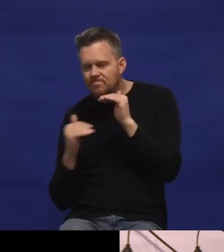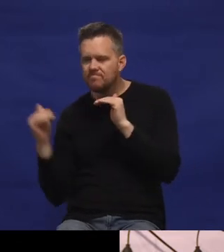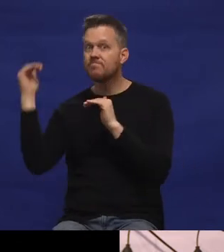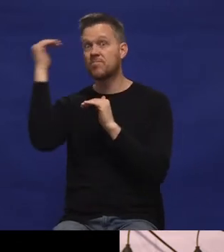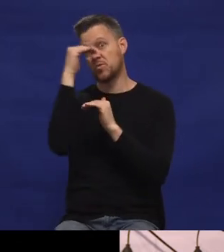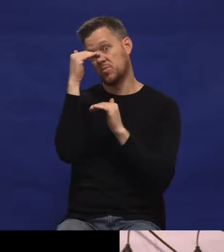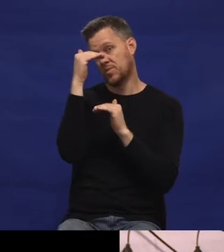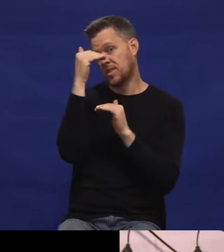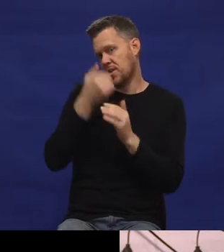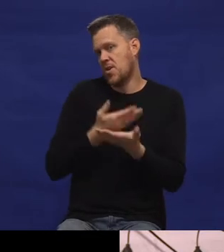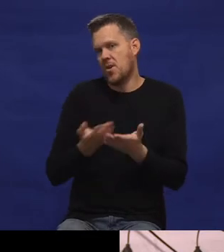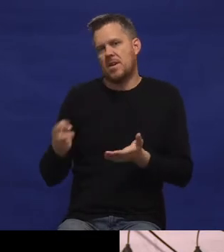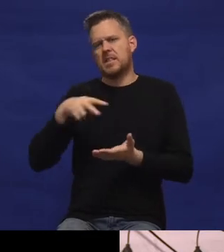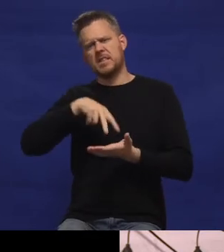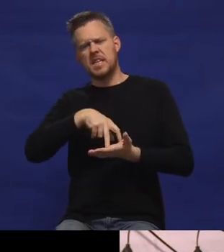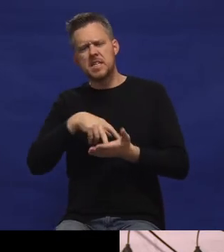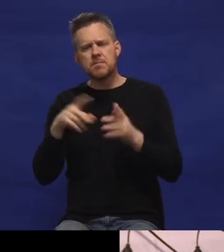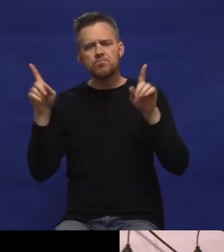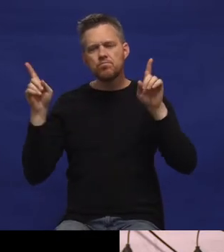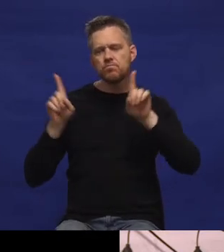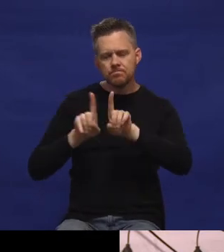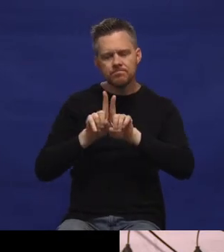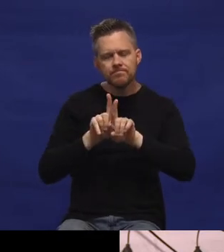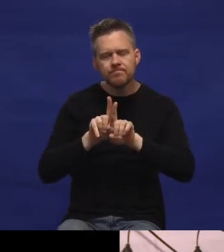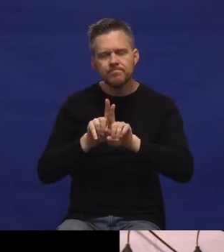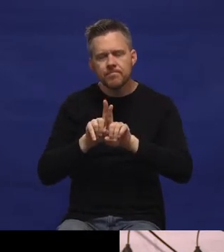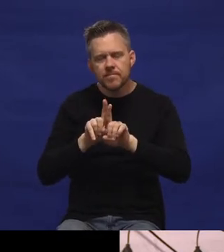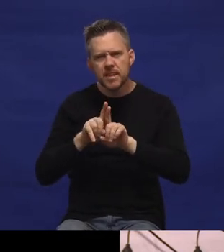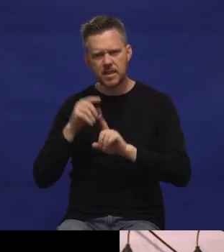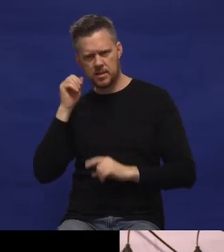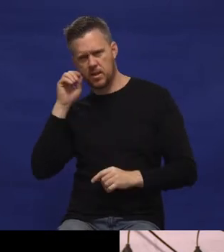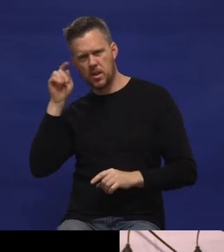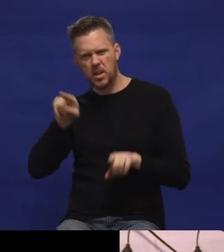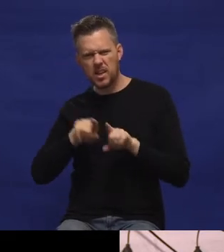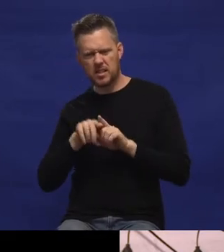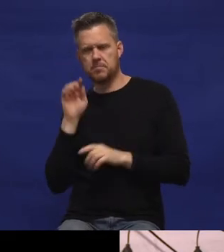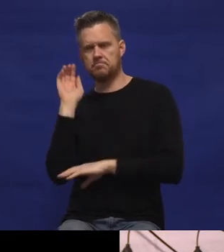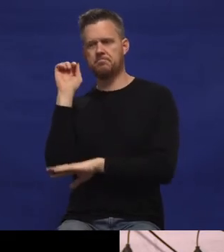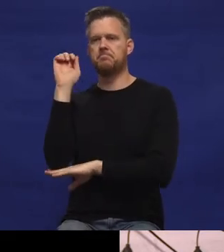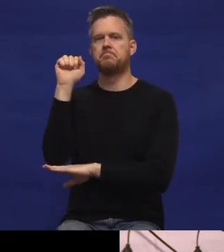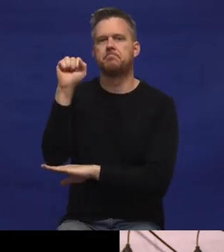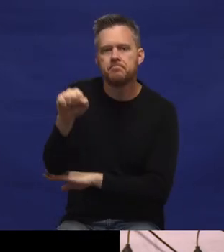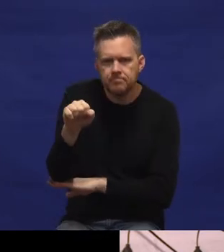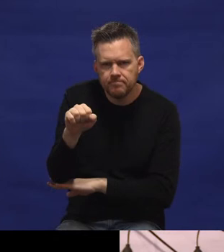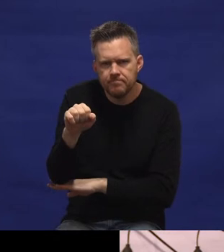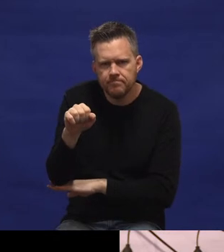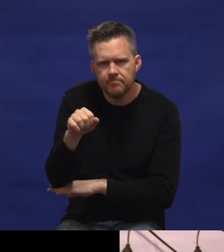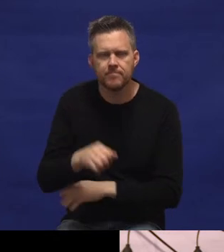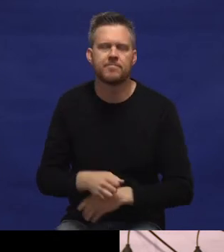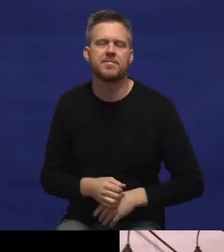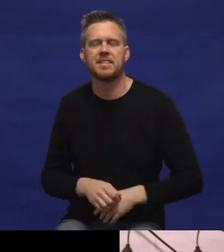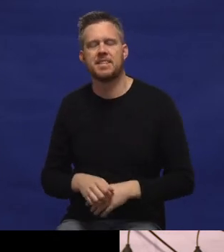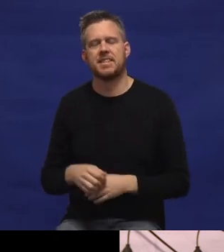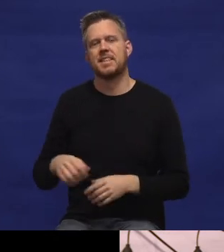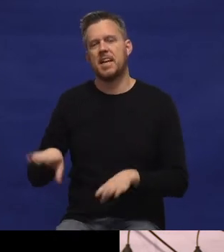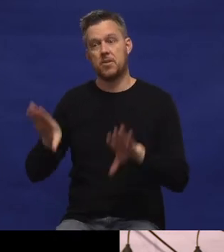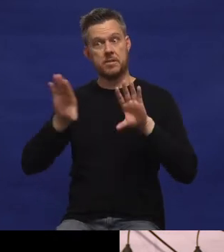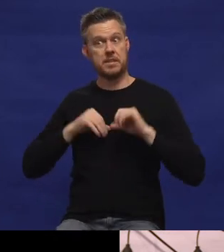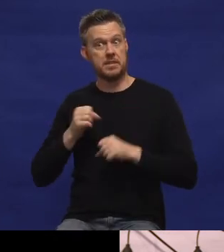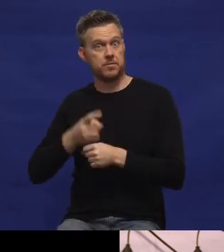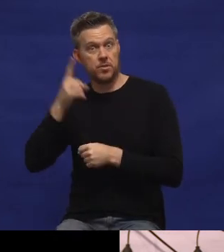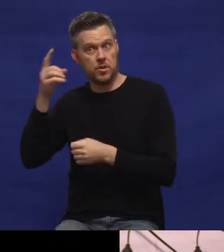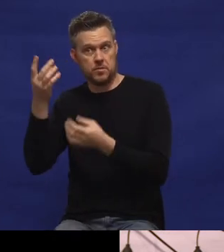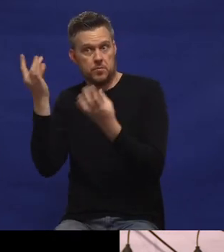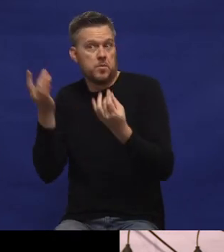we stand together and lean in together and receive together all the things that God has for us. Well, I am